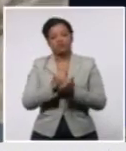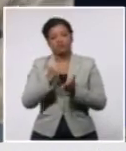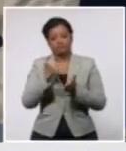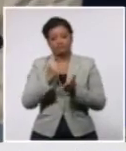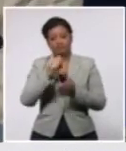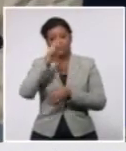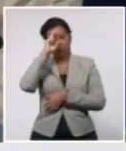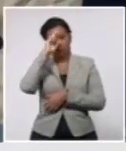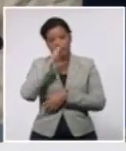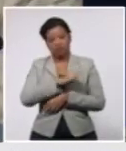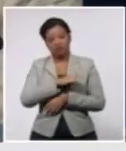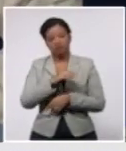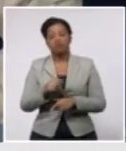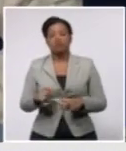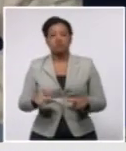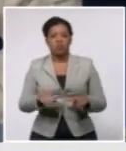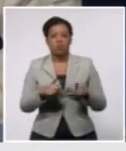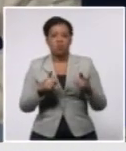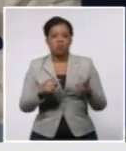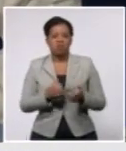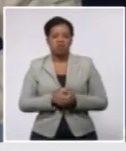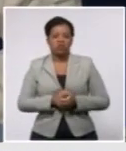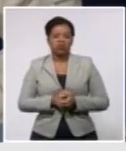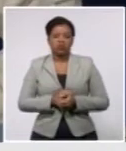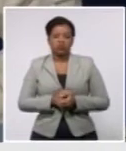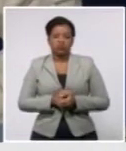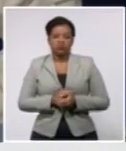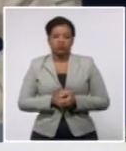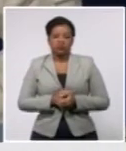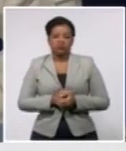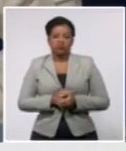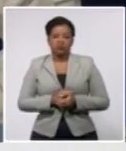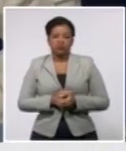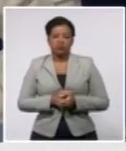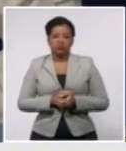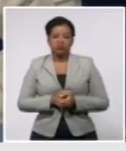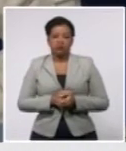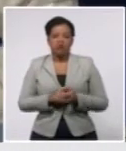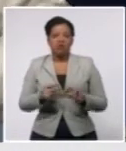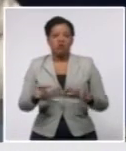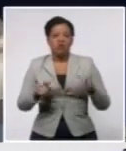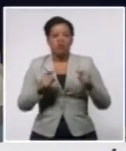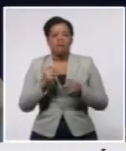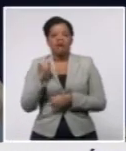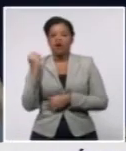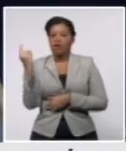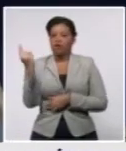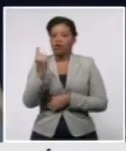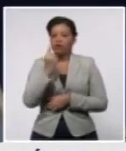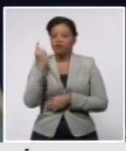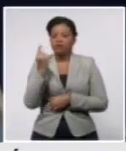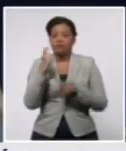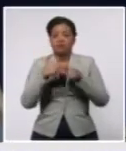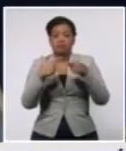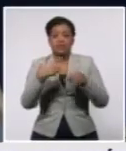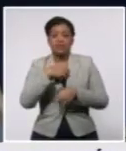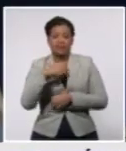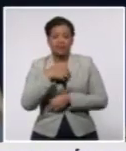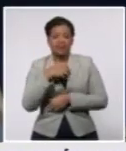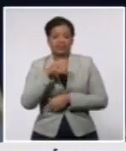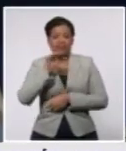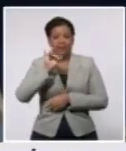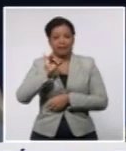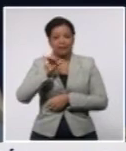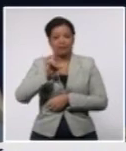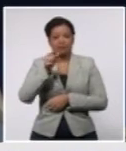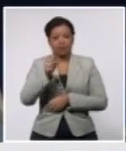Havana meets this requirement with 4.6%, and in Mayabeque, this requirement is not met specifically in the San Jose de